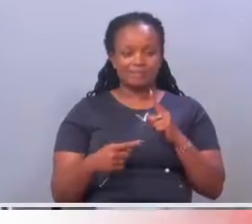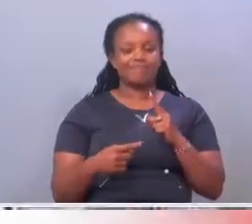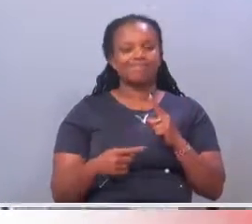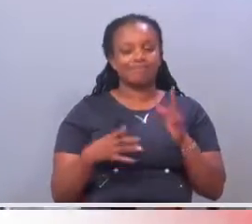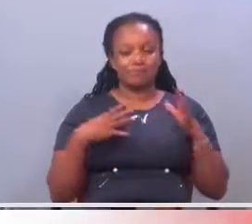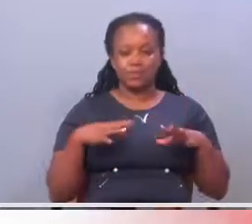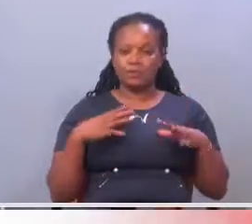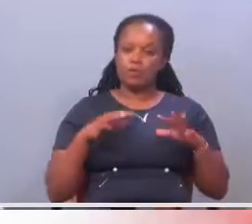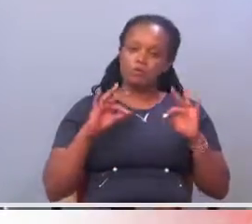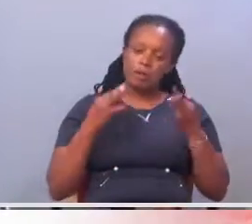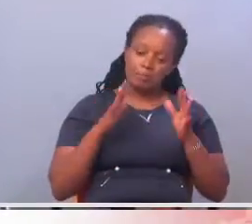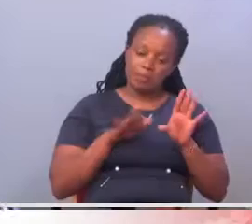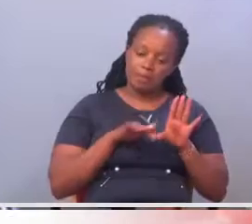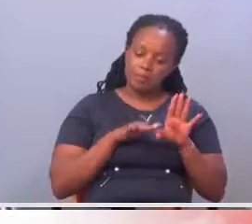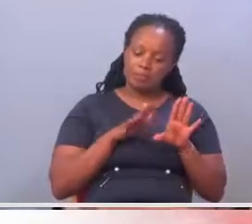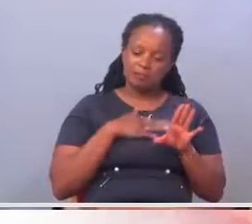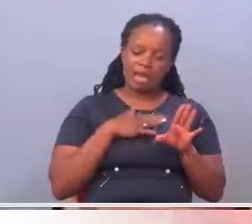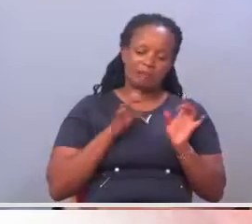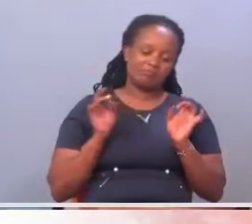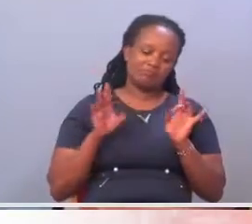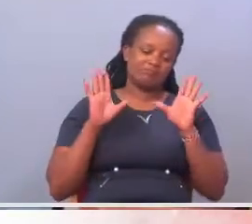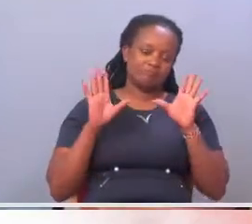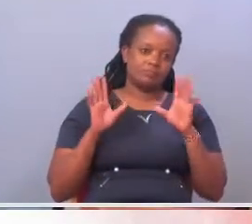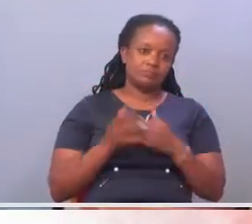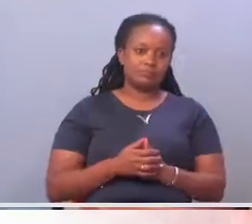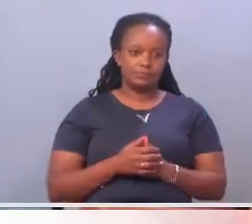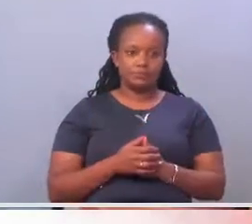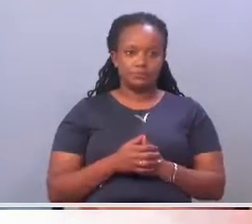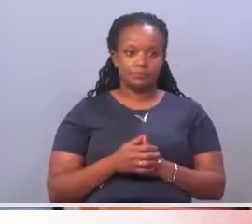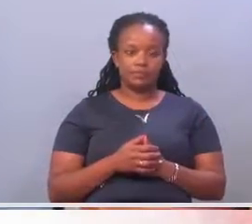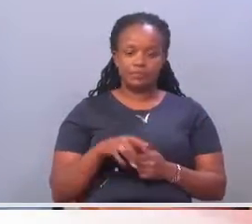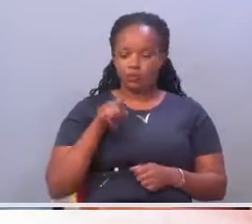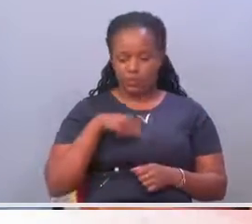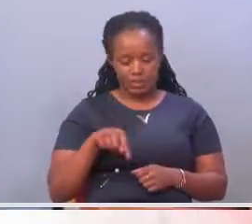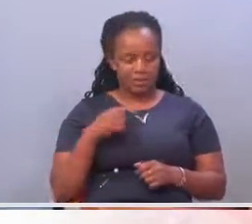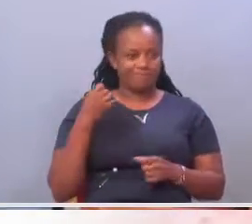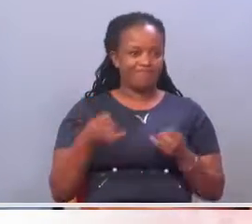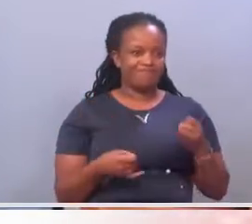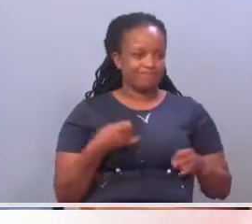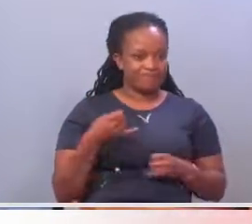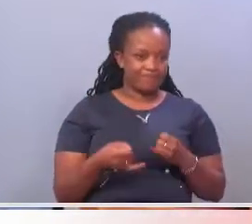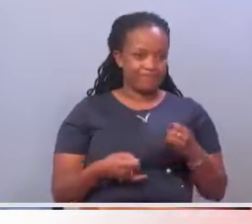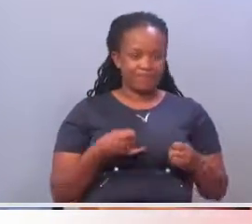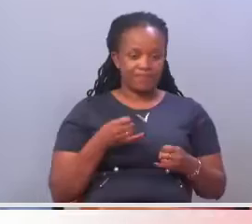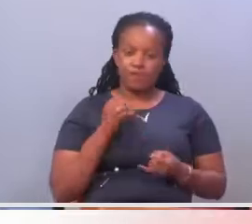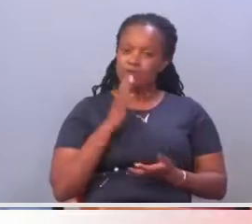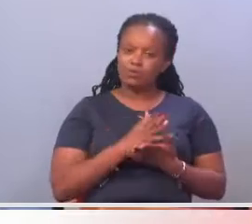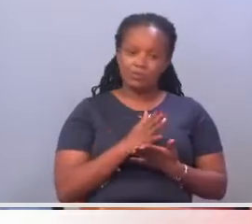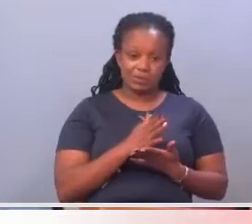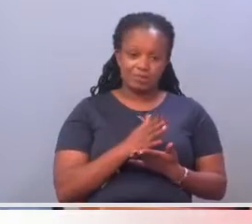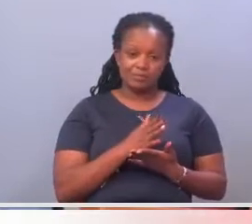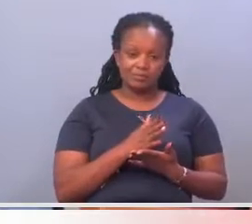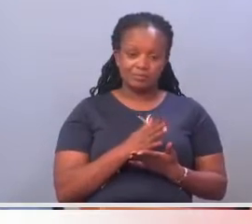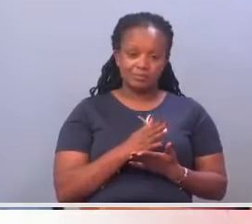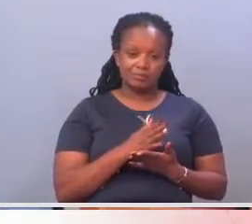wa nyumbani, wale familia yangu amenitupa. Leo nimejenjoy. Juzi yake kushika across game 16. Ndio mjeje kunishika